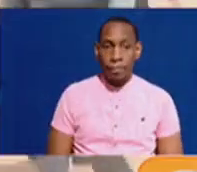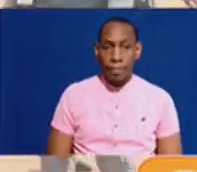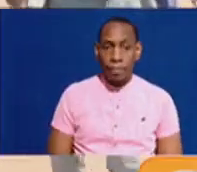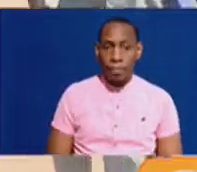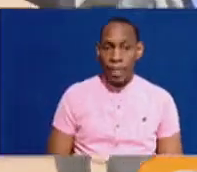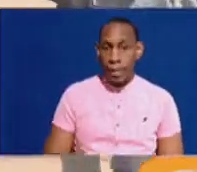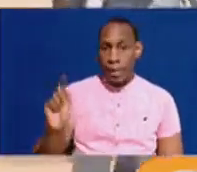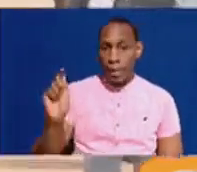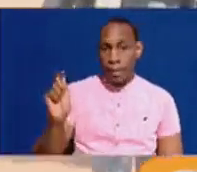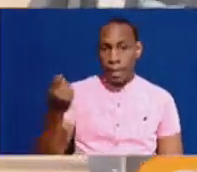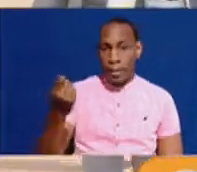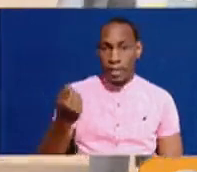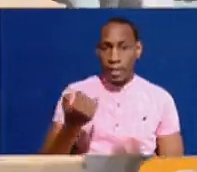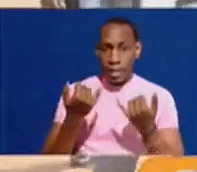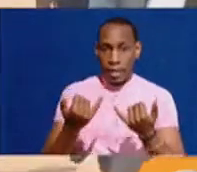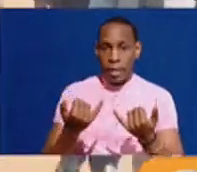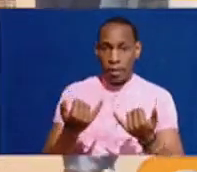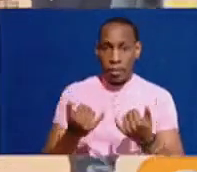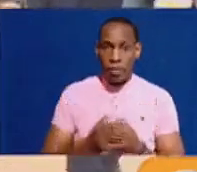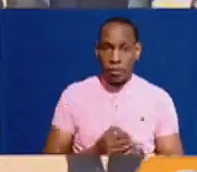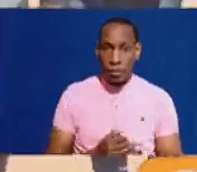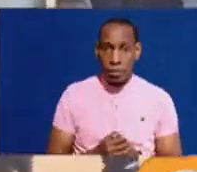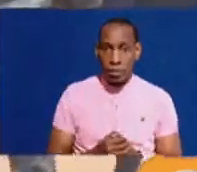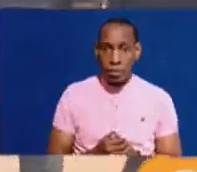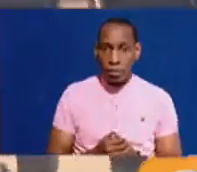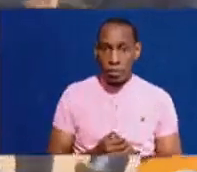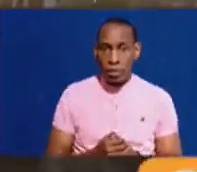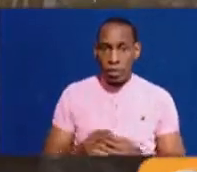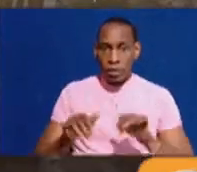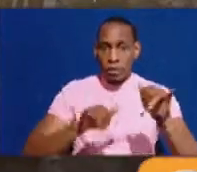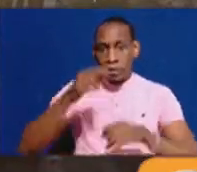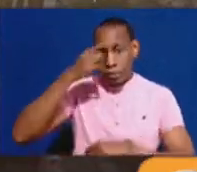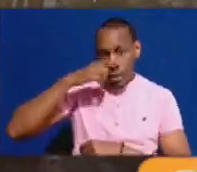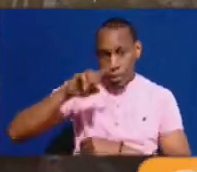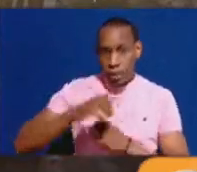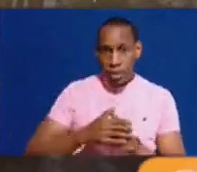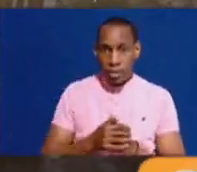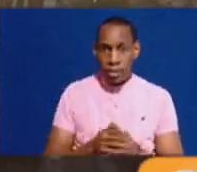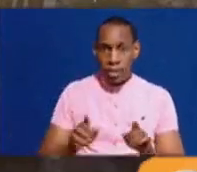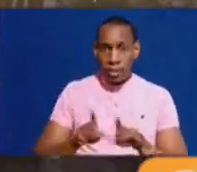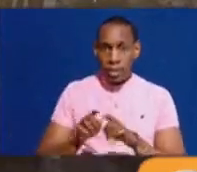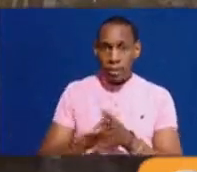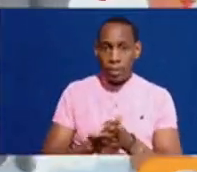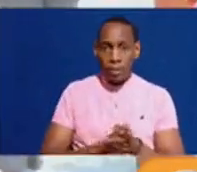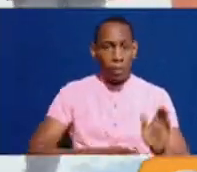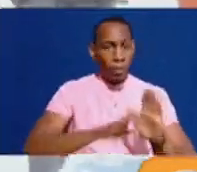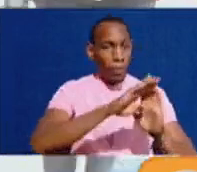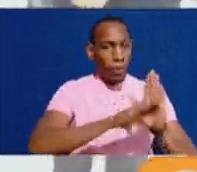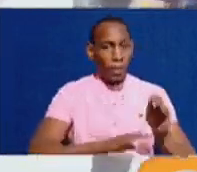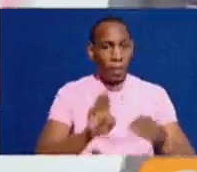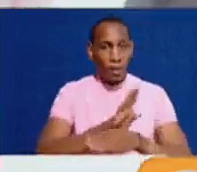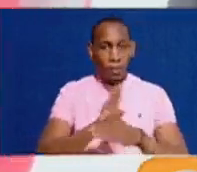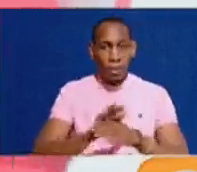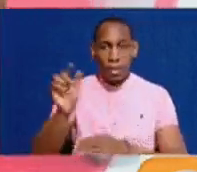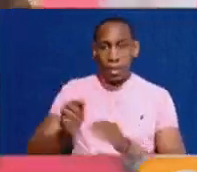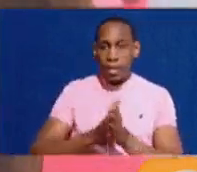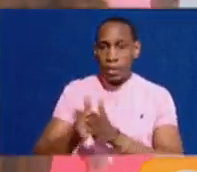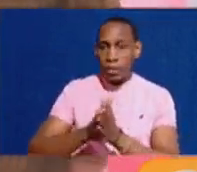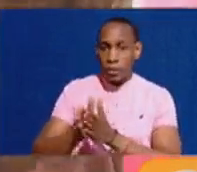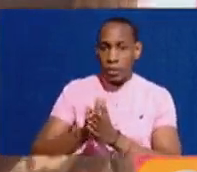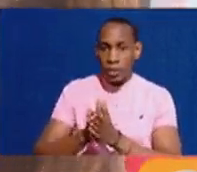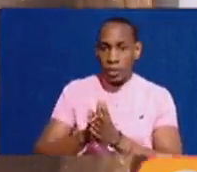The president's direction can shape or reshape a country's foreign policy, and his entry is full with competing regional interests that